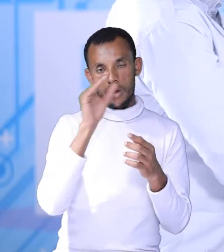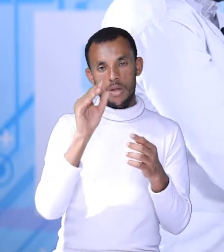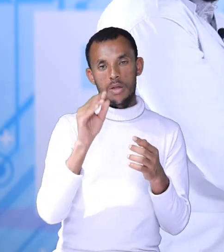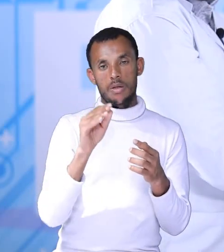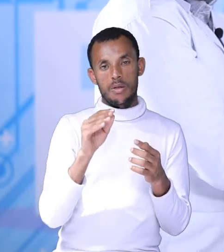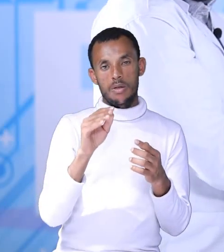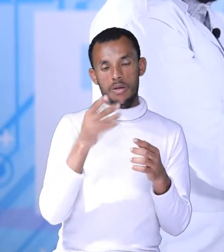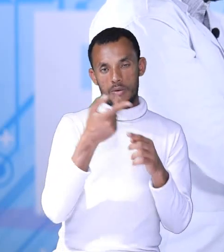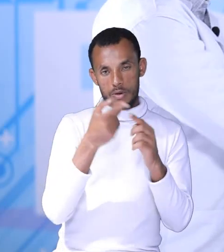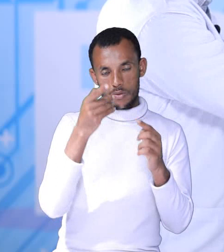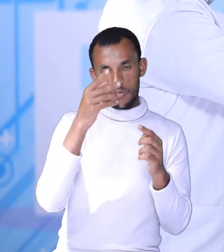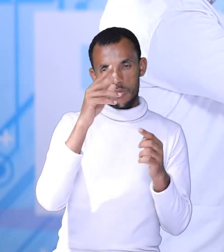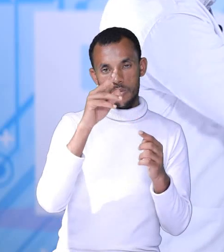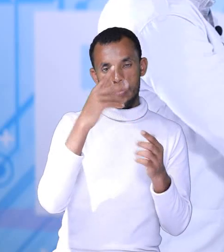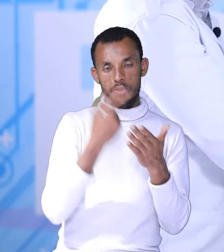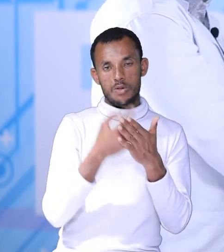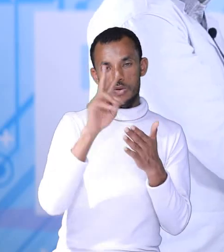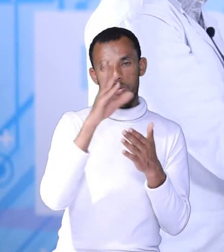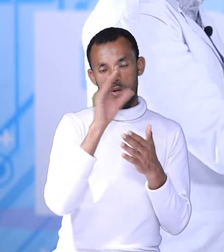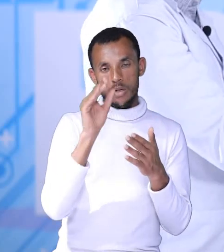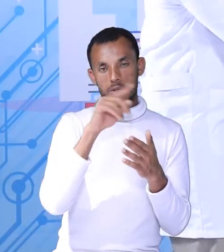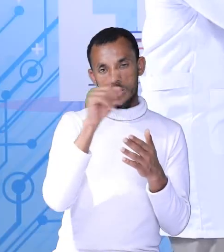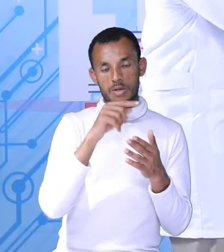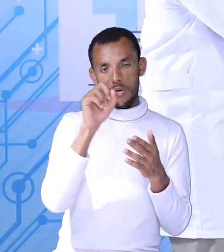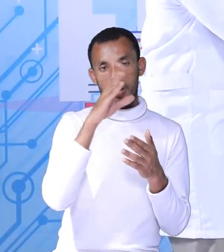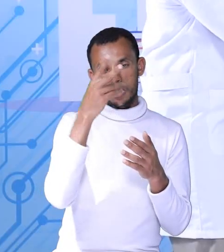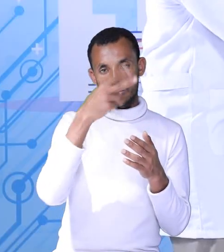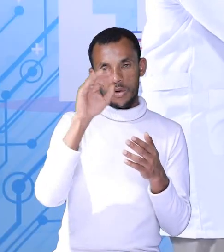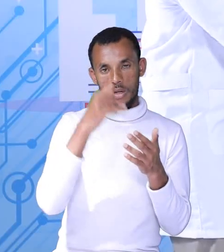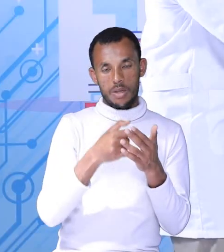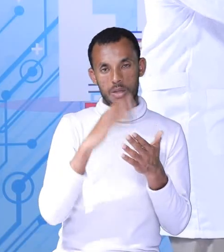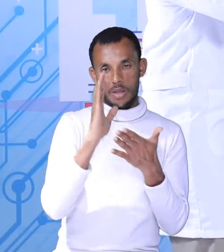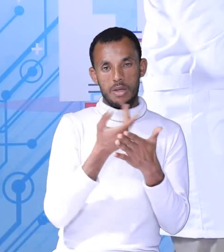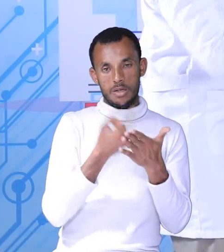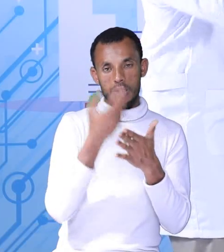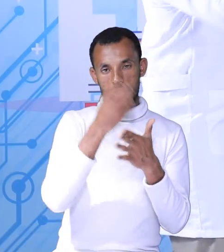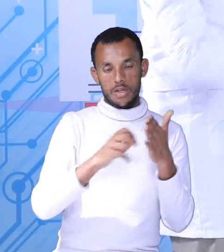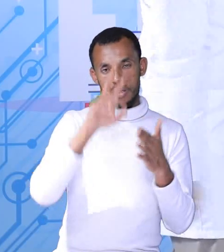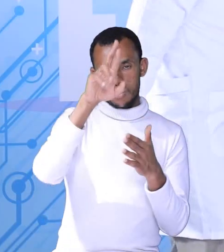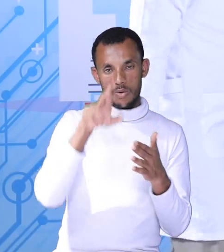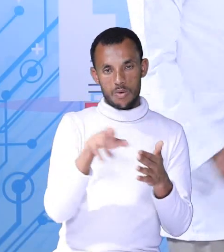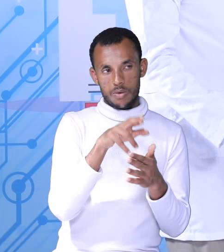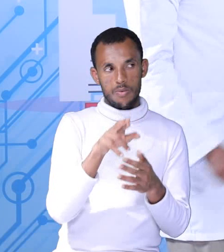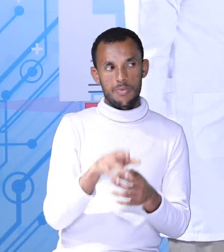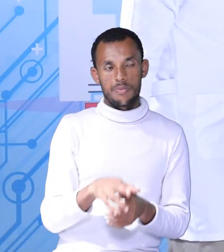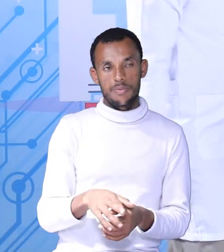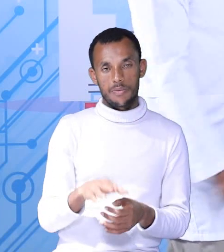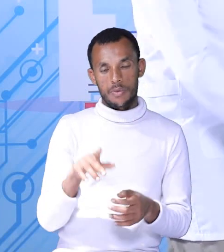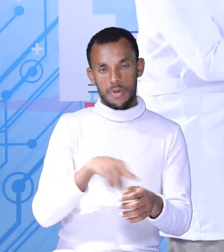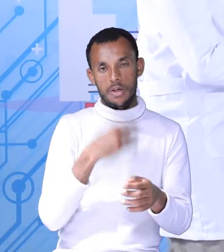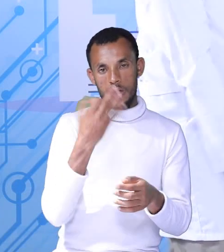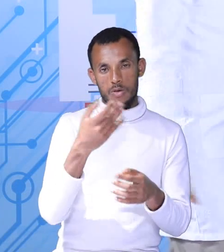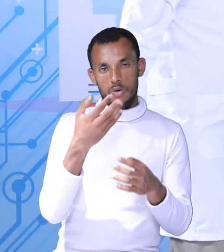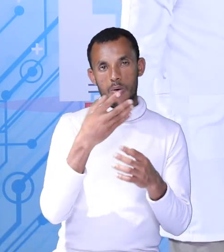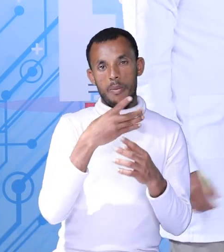the difference of these two, z2 and z1, and square it, and take that result under square root. So the length or